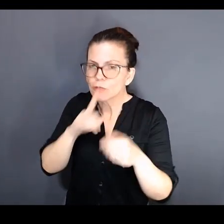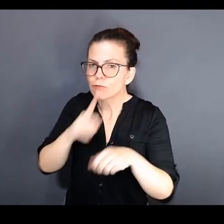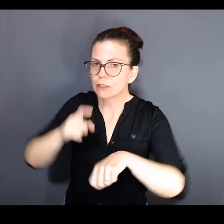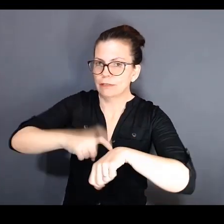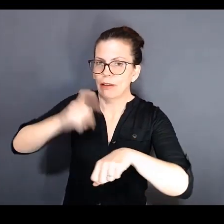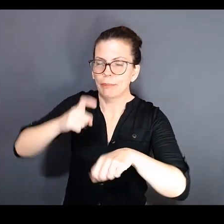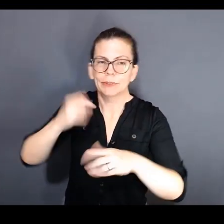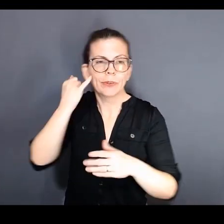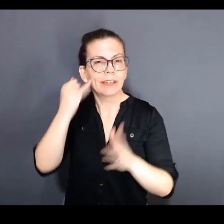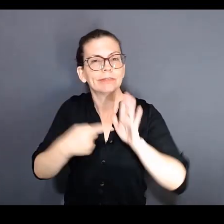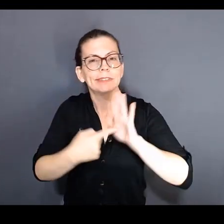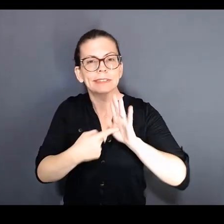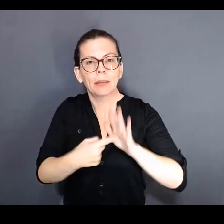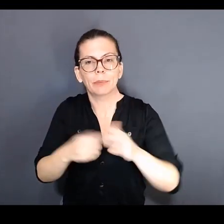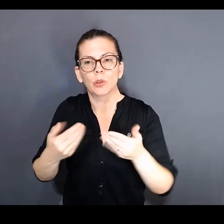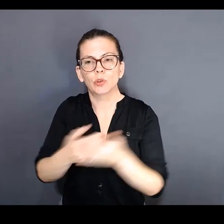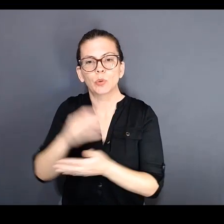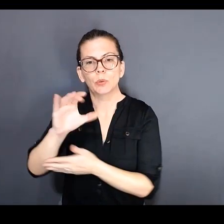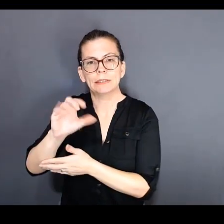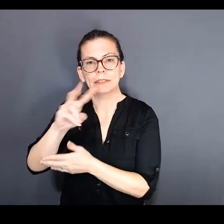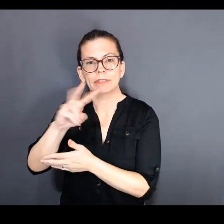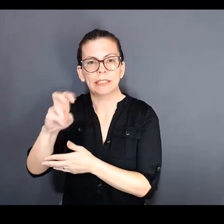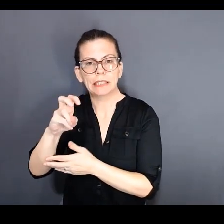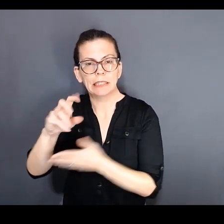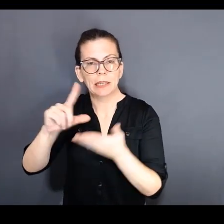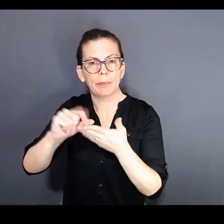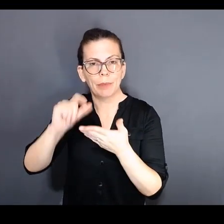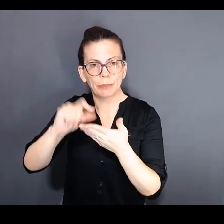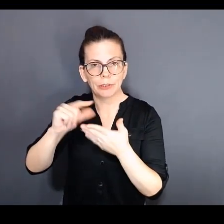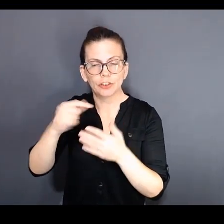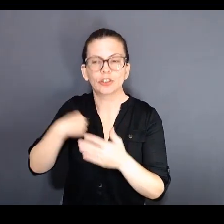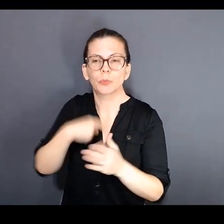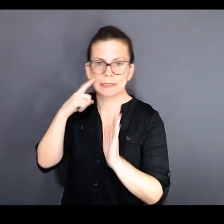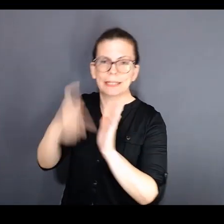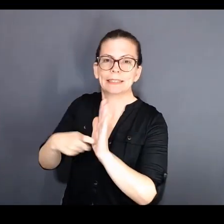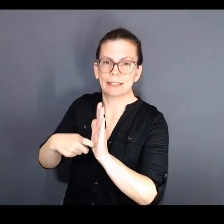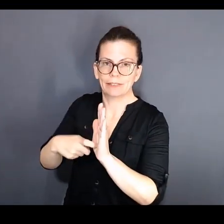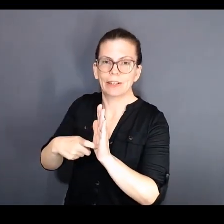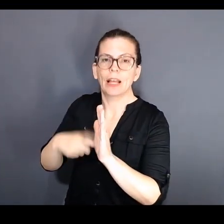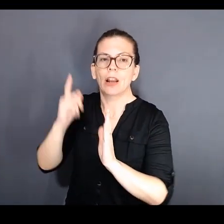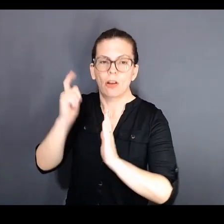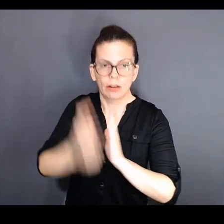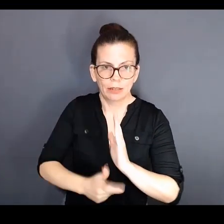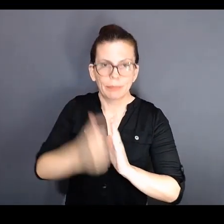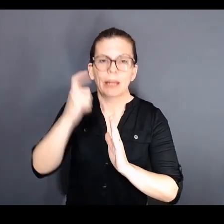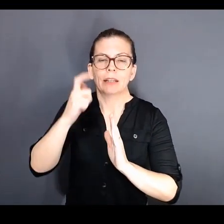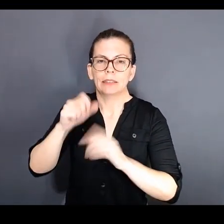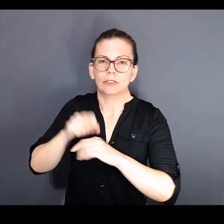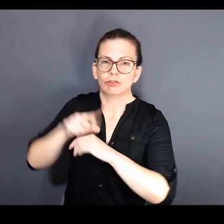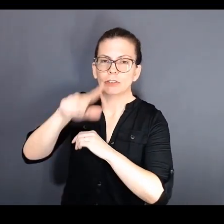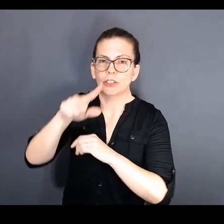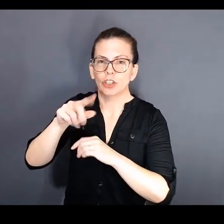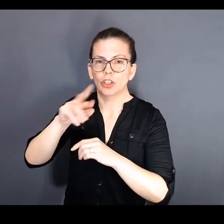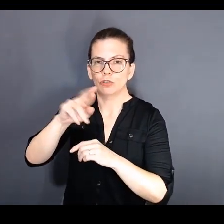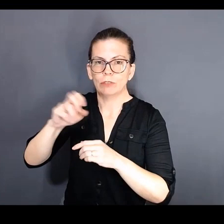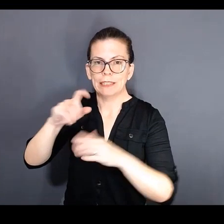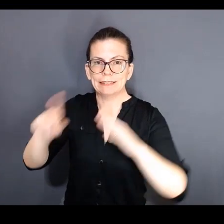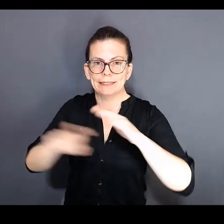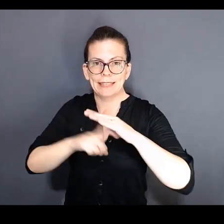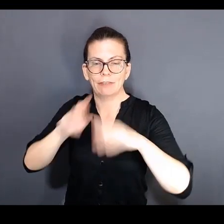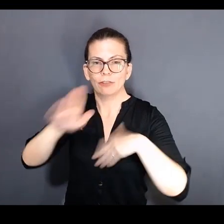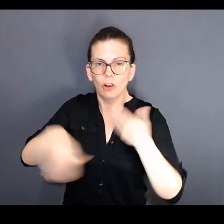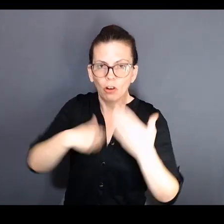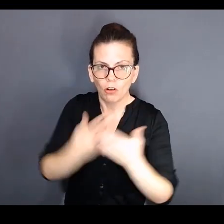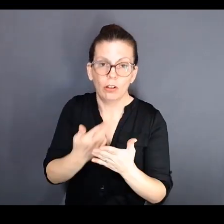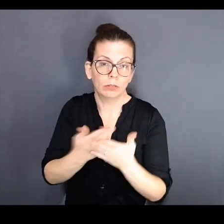detect everything in near real time. So let's say if there is a new CVE that was published, we will detect that, and we will